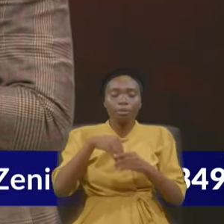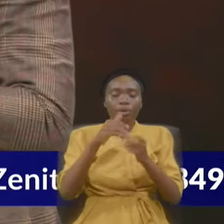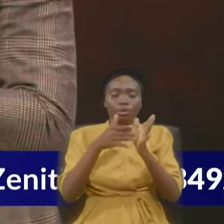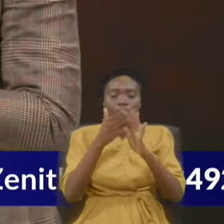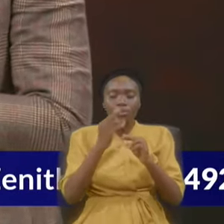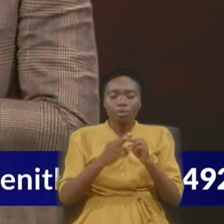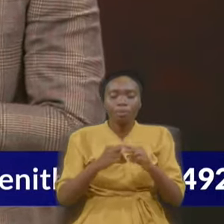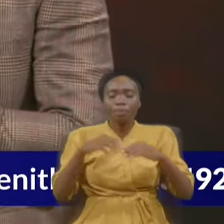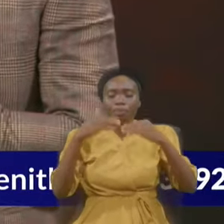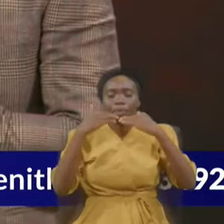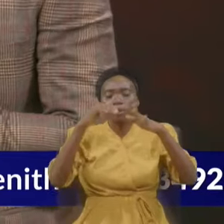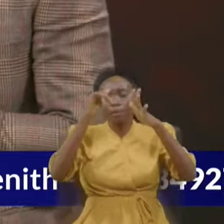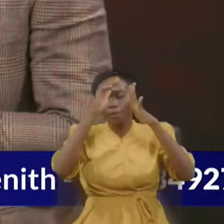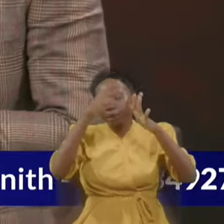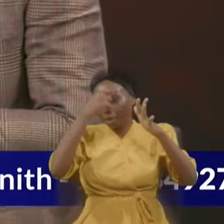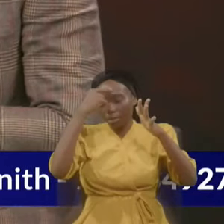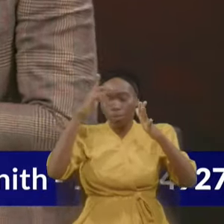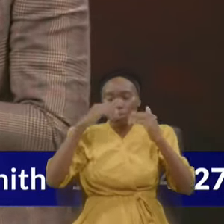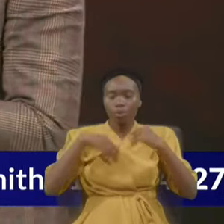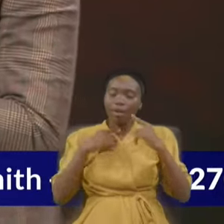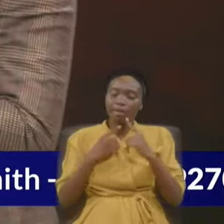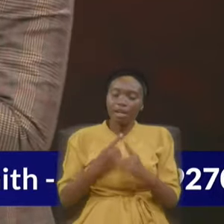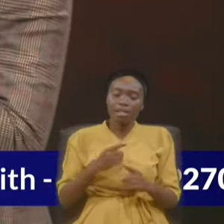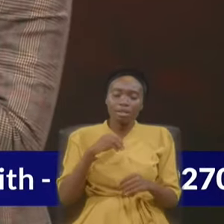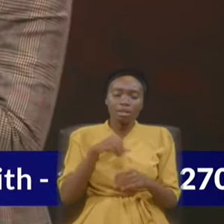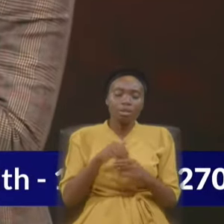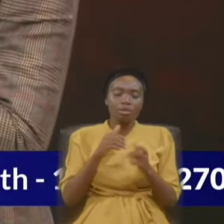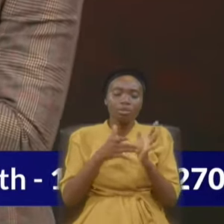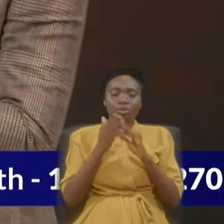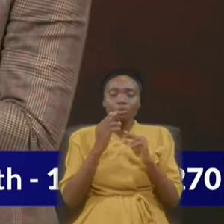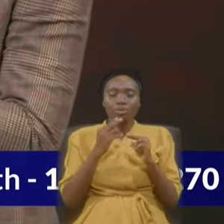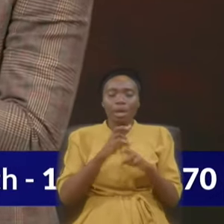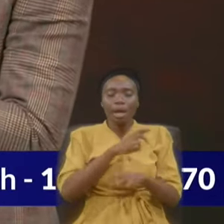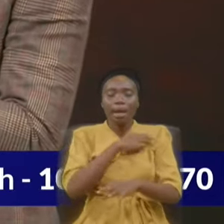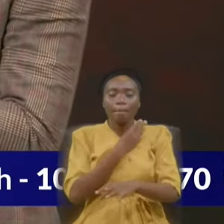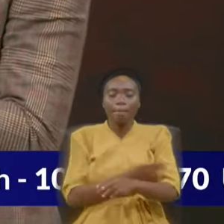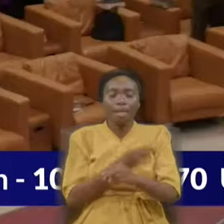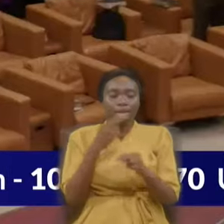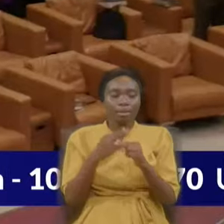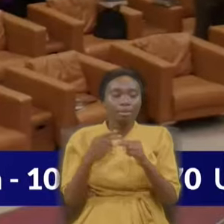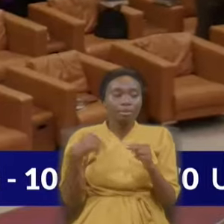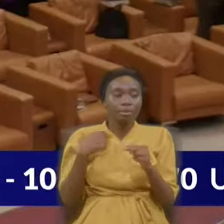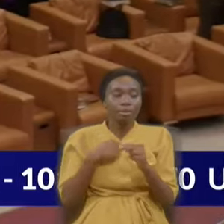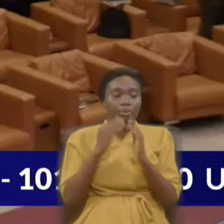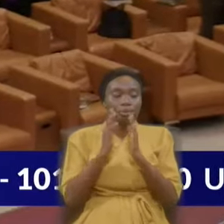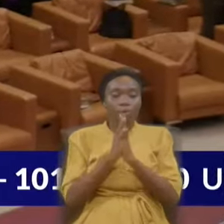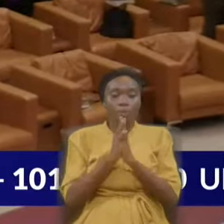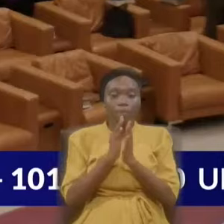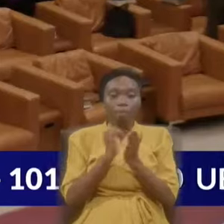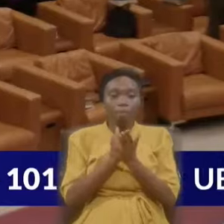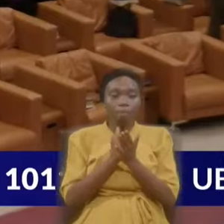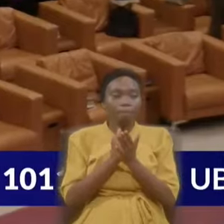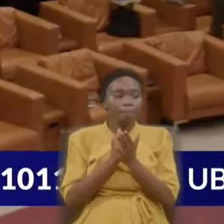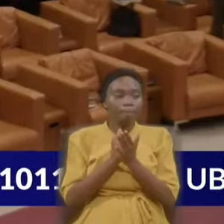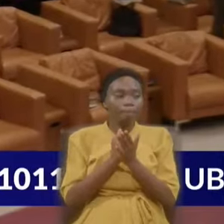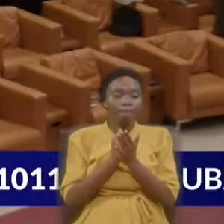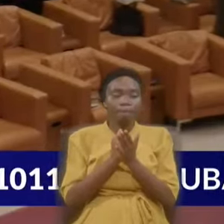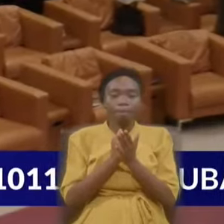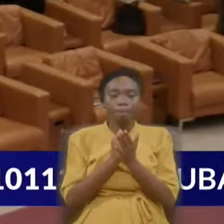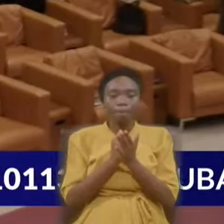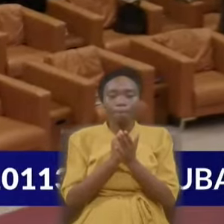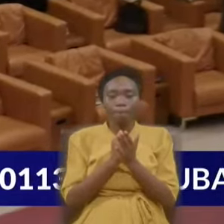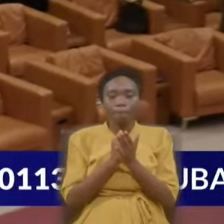name. Thank you, Father, because you have answered. In Jesus' mighty name we pray. Please drop your tithe and